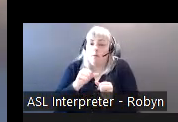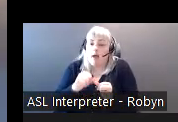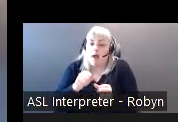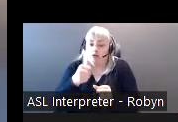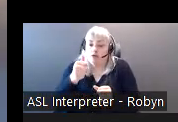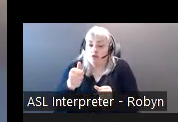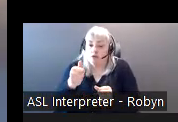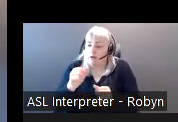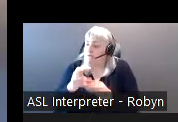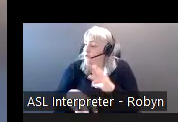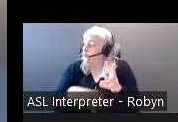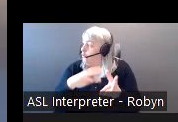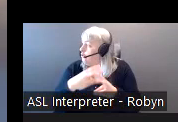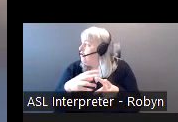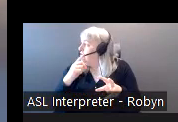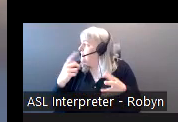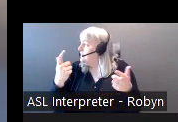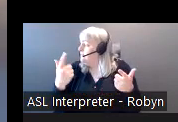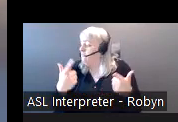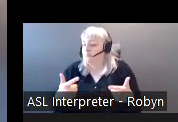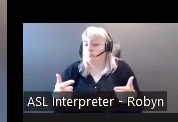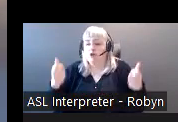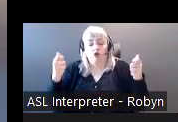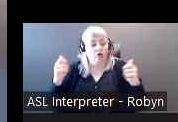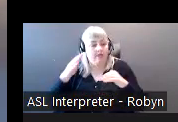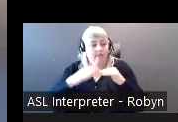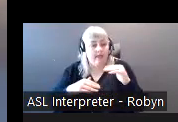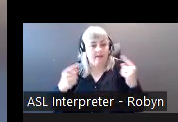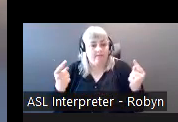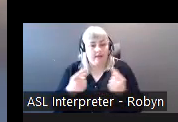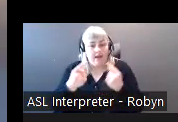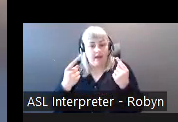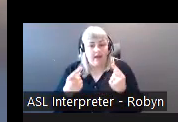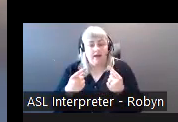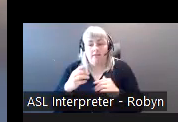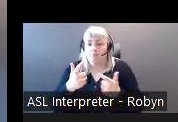than this pain or this sensation in our bodies.